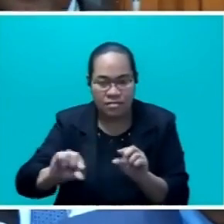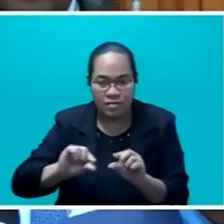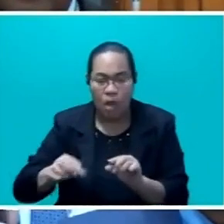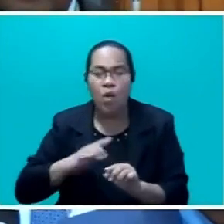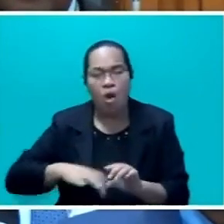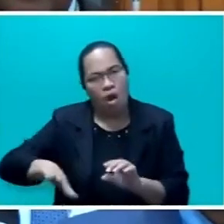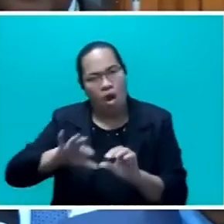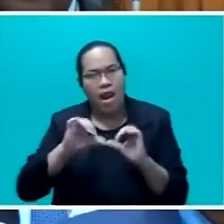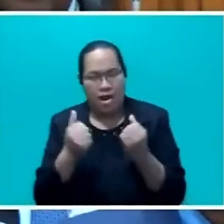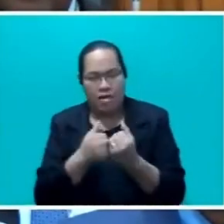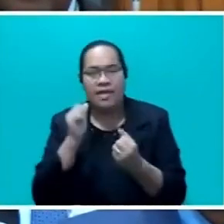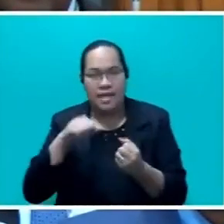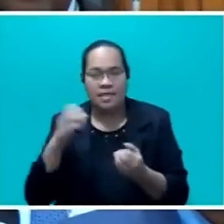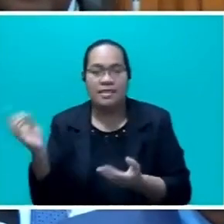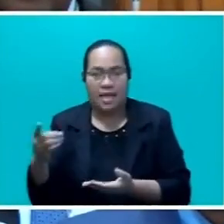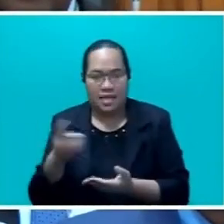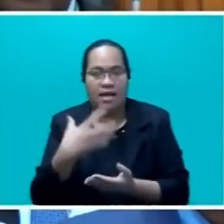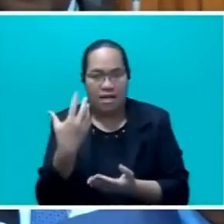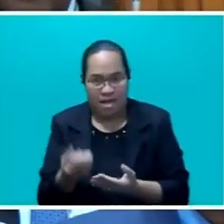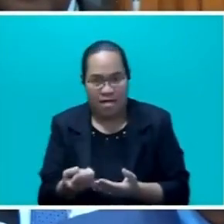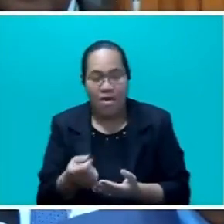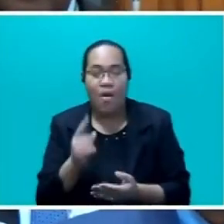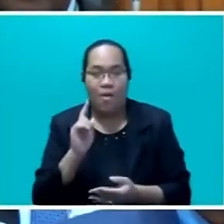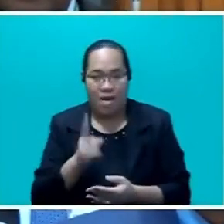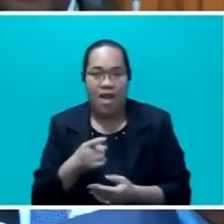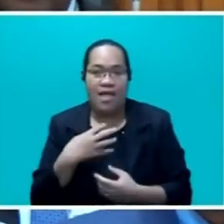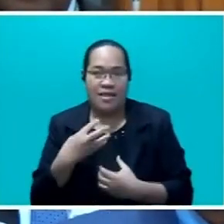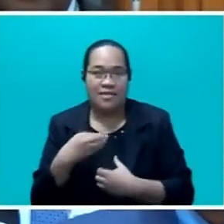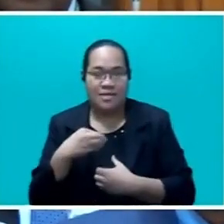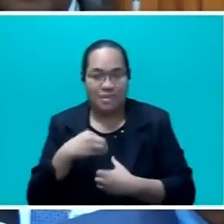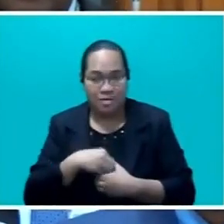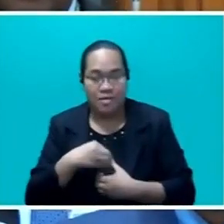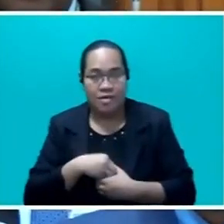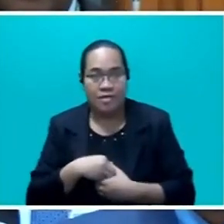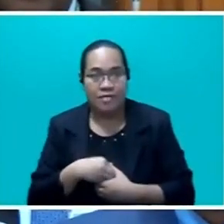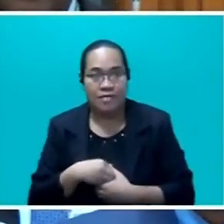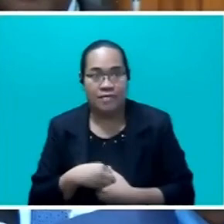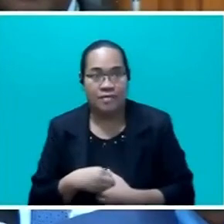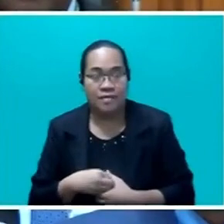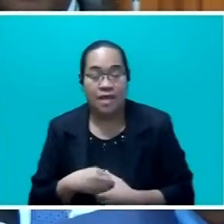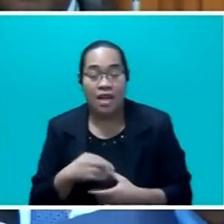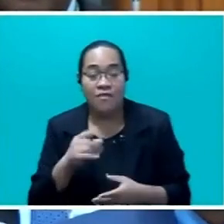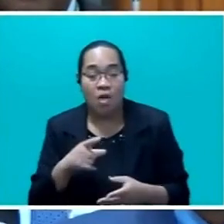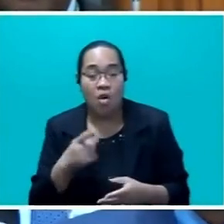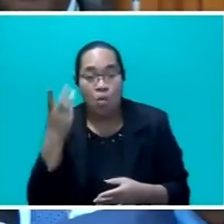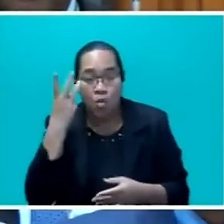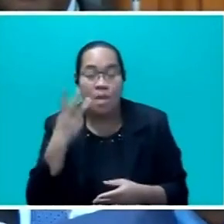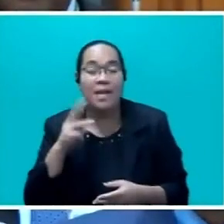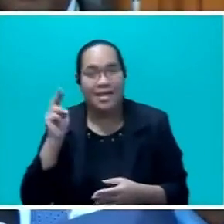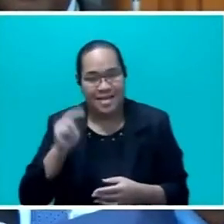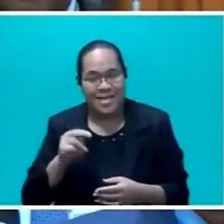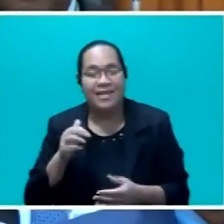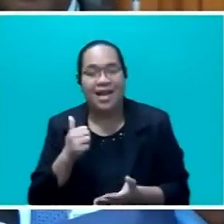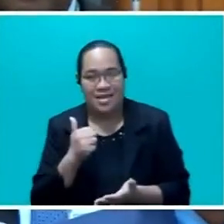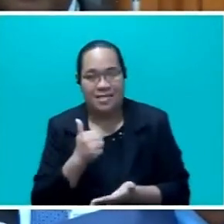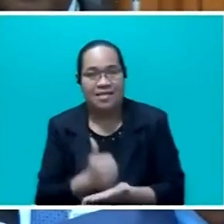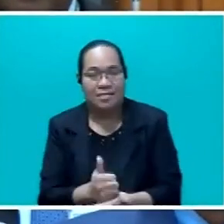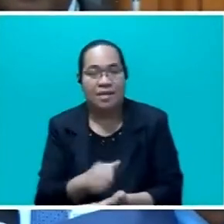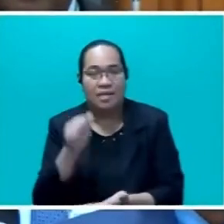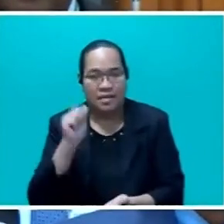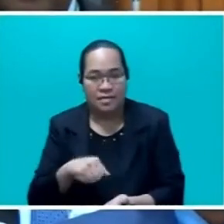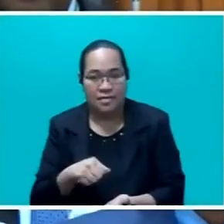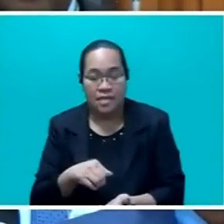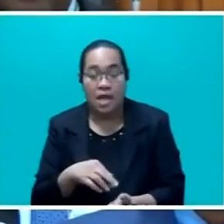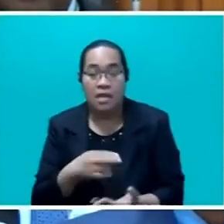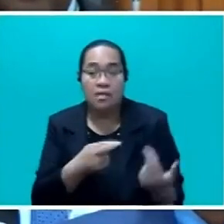the data is there and that is the spirit, and that women need assistance, and the onus